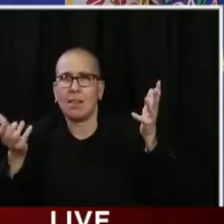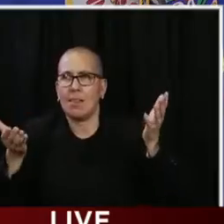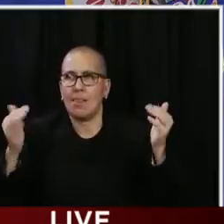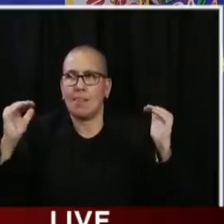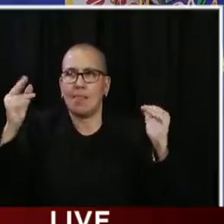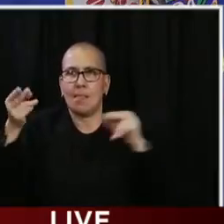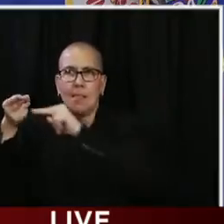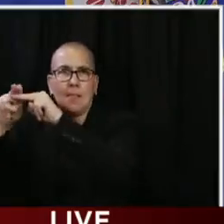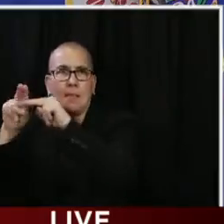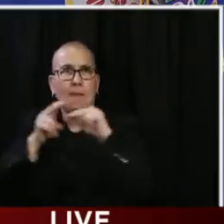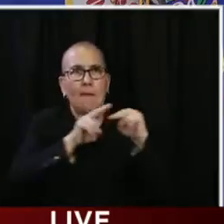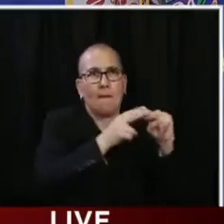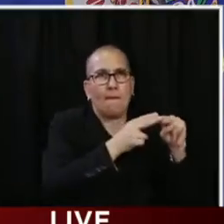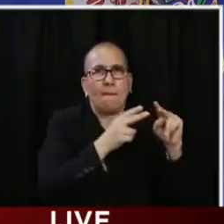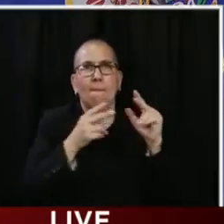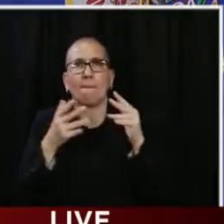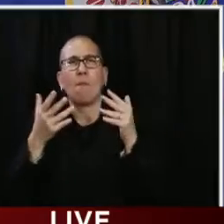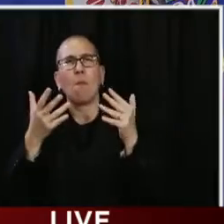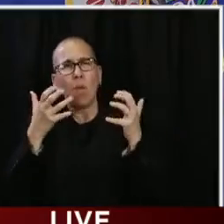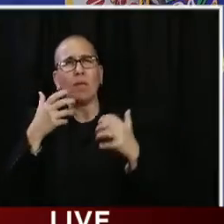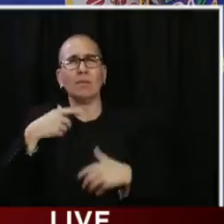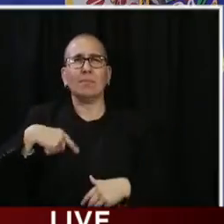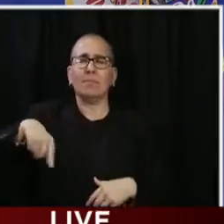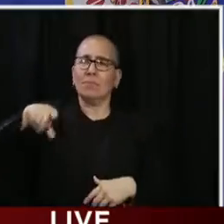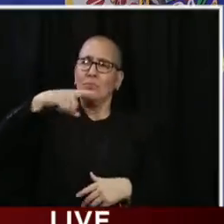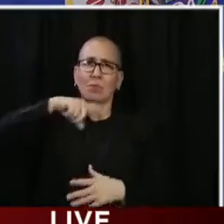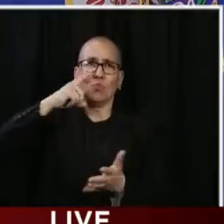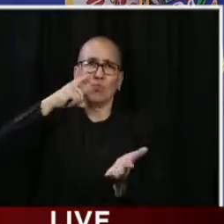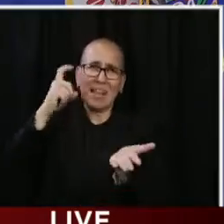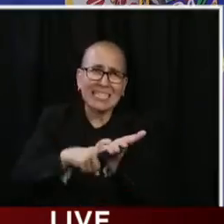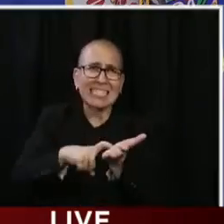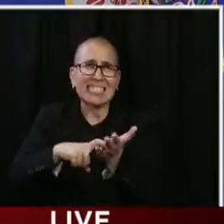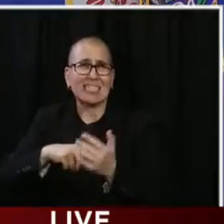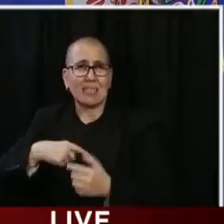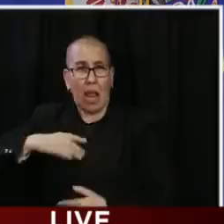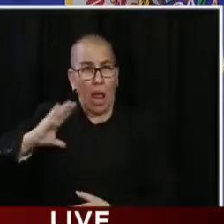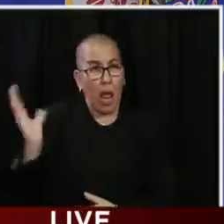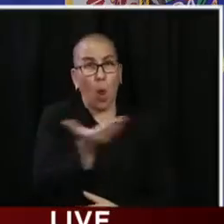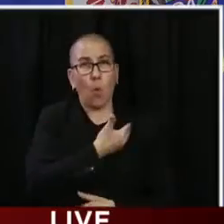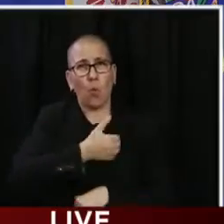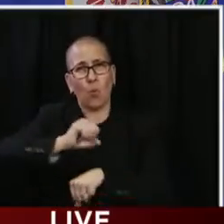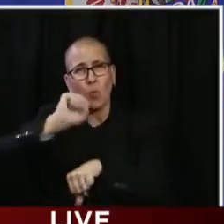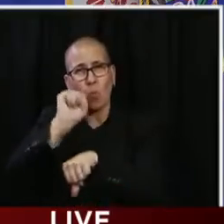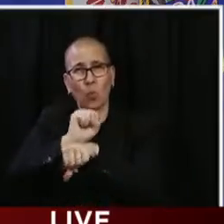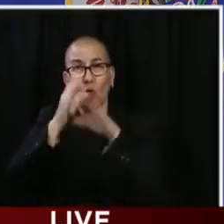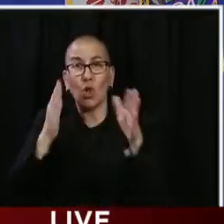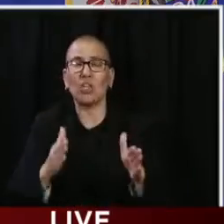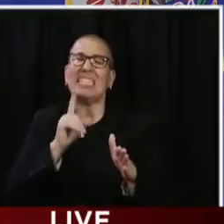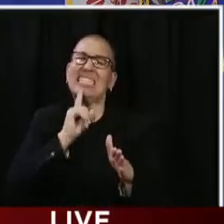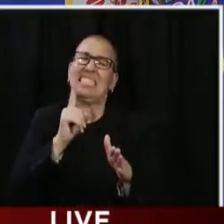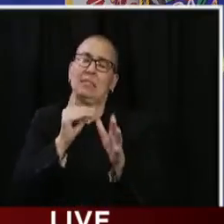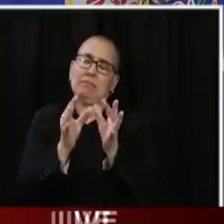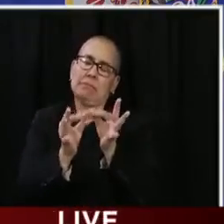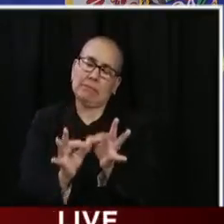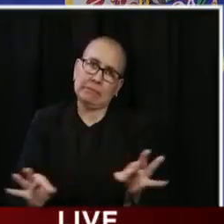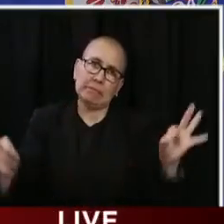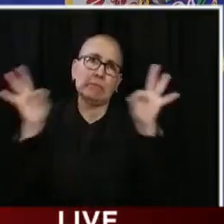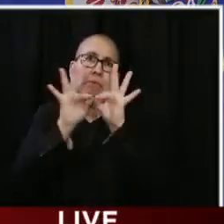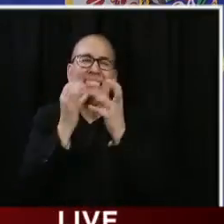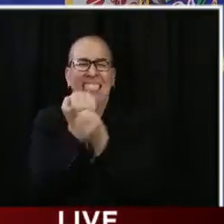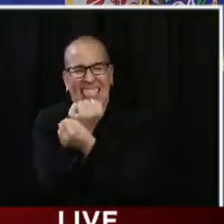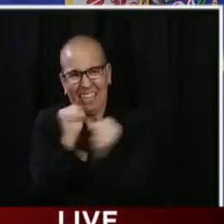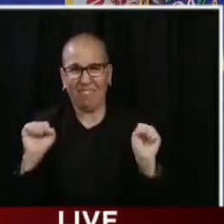this. Acknowledging that worker safety is a top priority. It's one of the reasons last week we put in the executive order protecting workers to be able to work hand